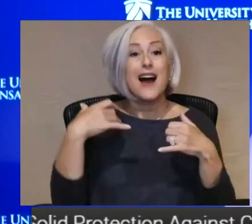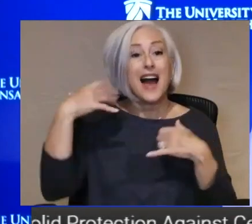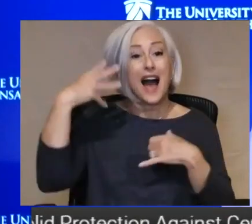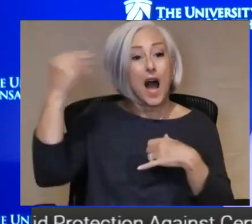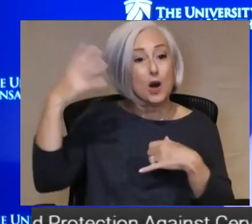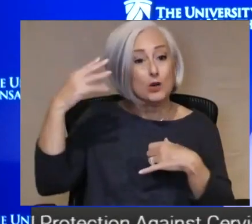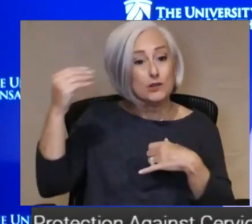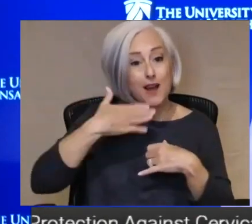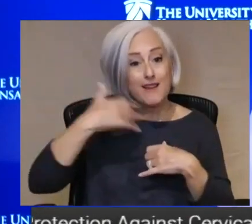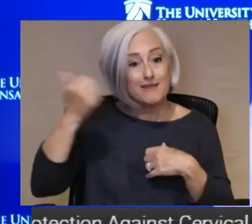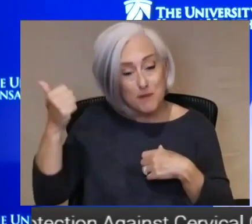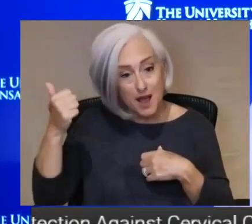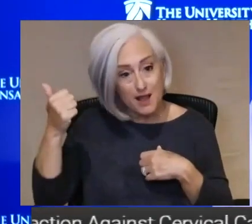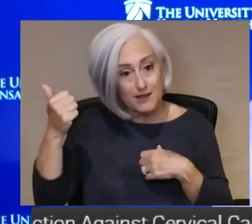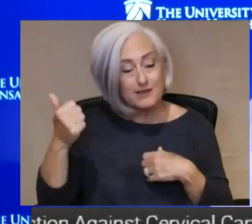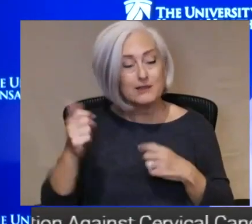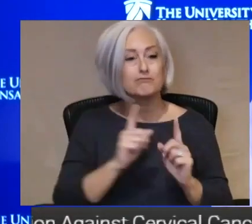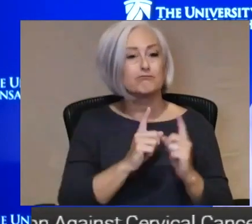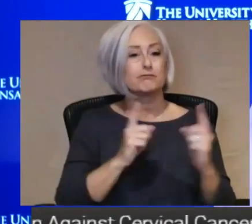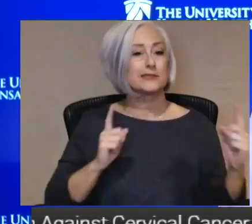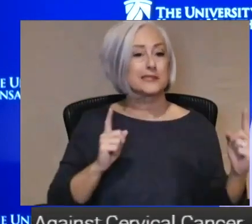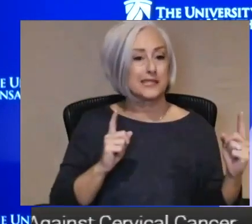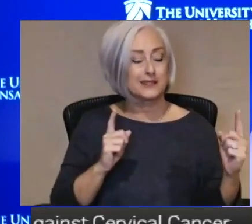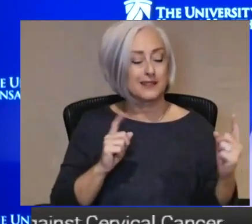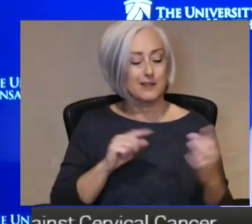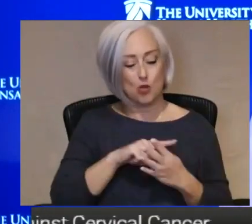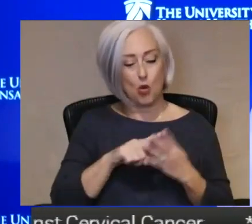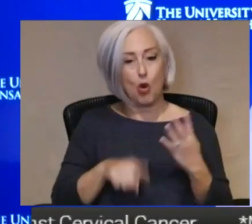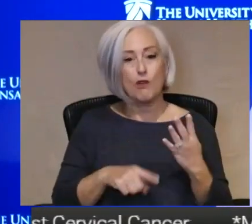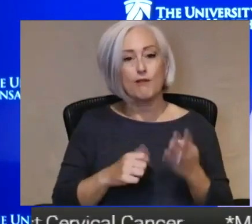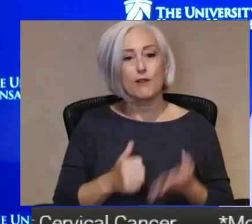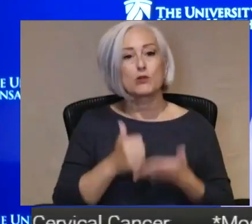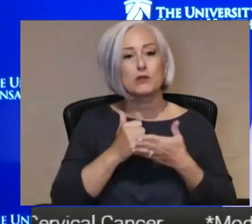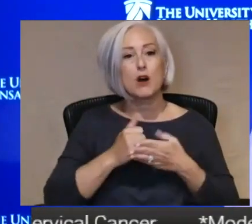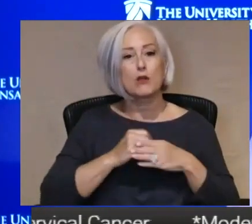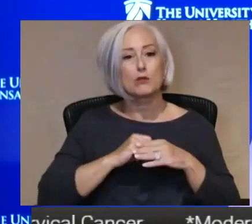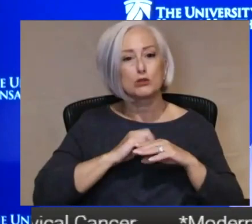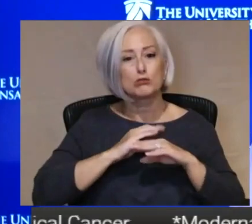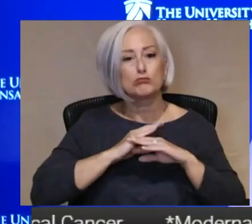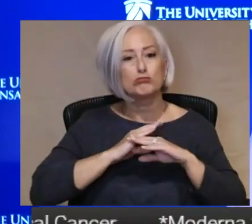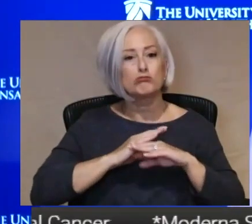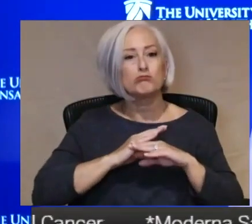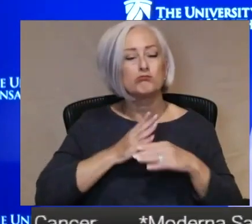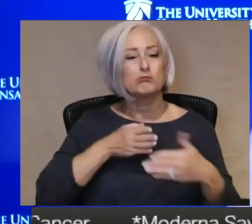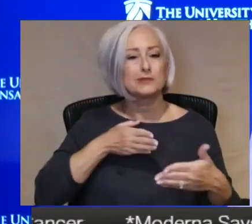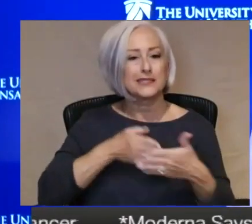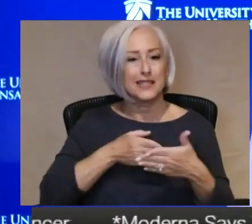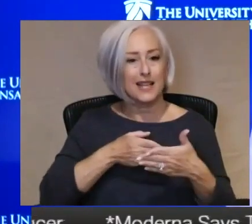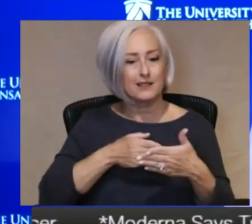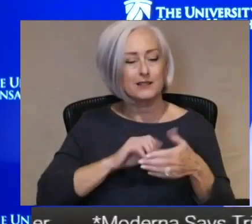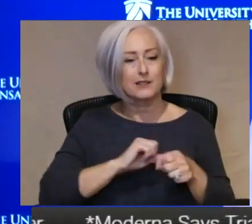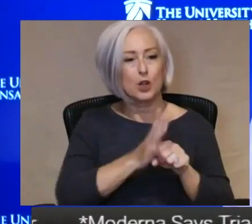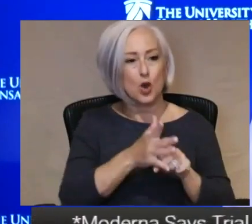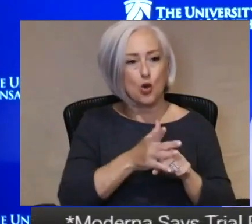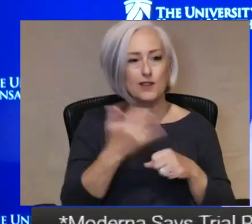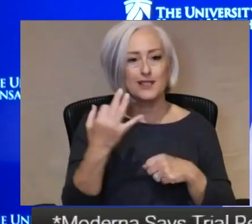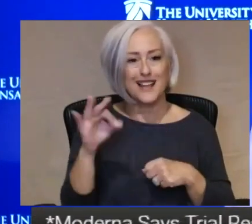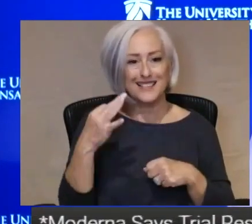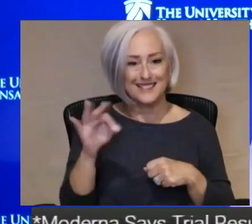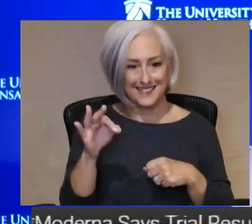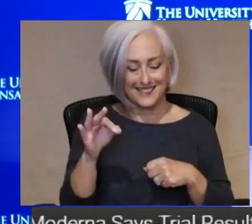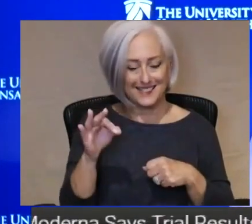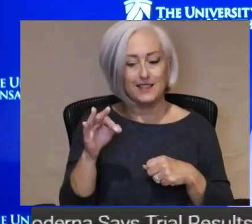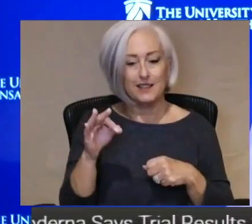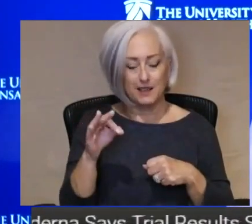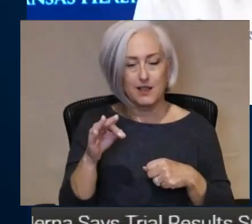help continue to protect you from COVID-19 and the ramifications of that, especially hospitalization,